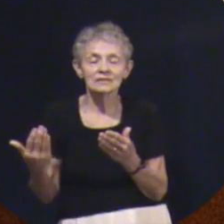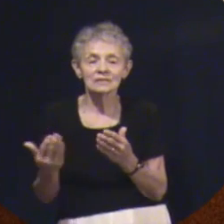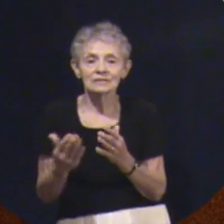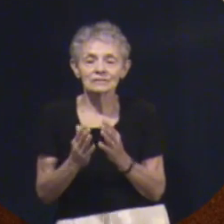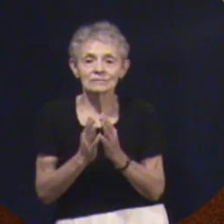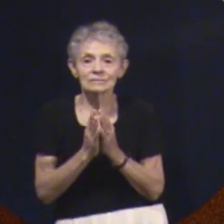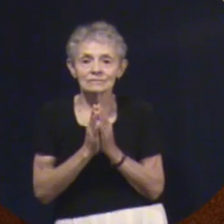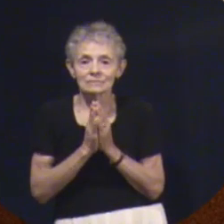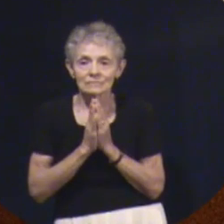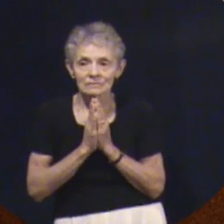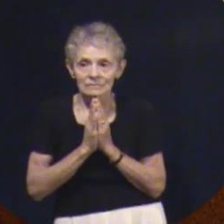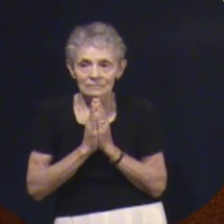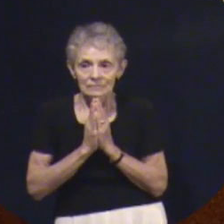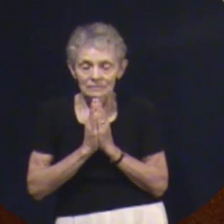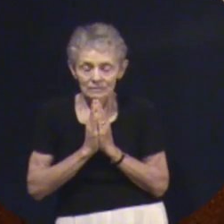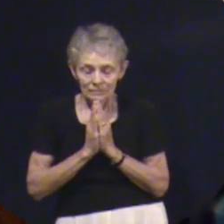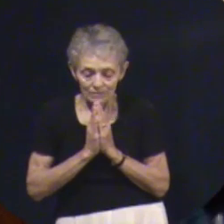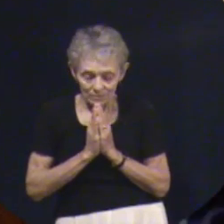news.